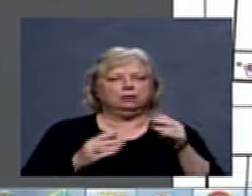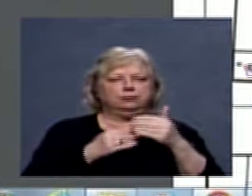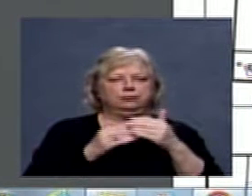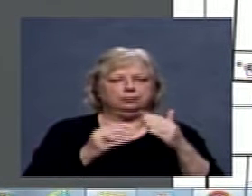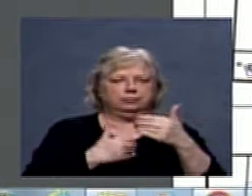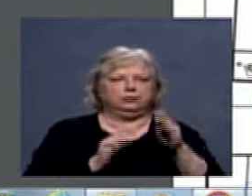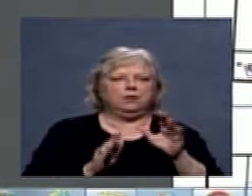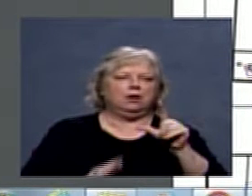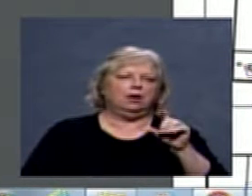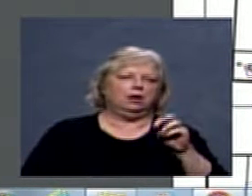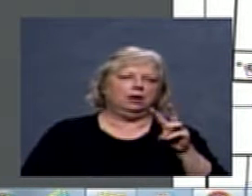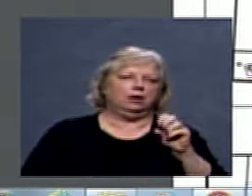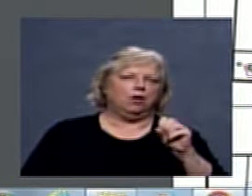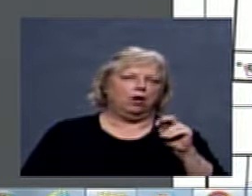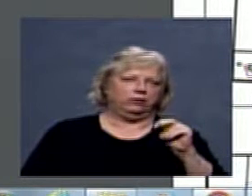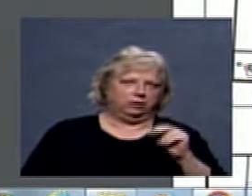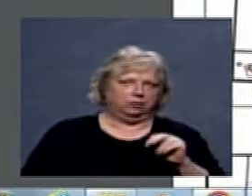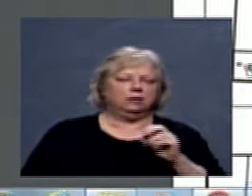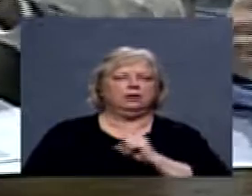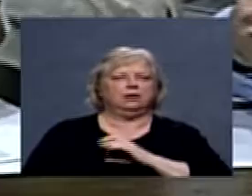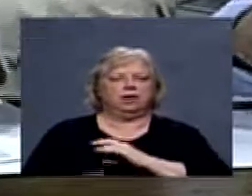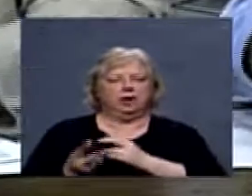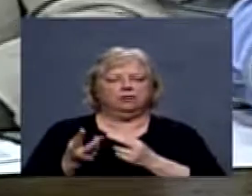recommends approval of the requested M rezoning.